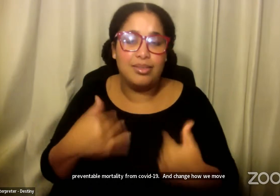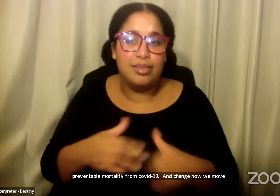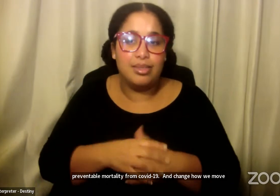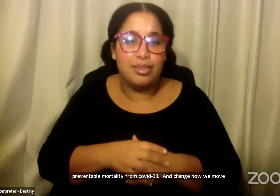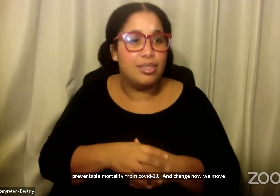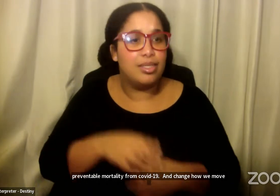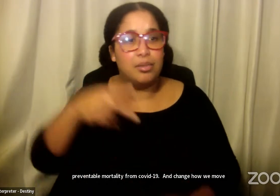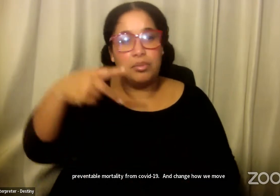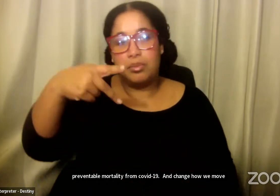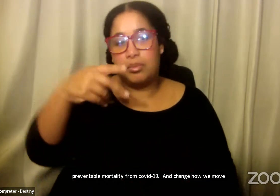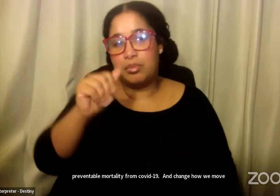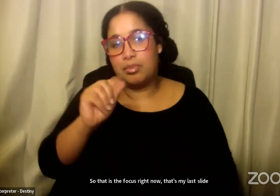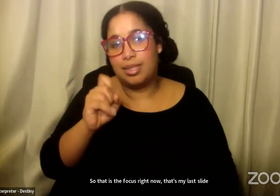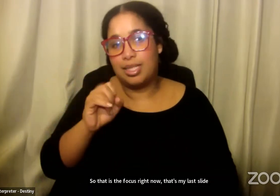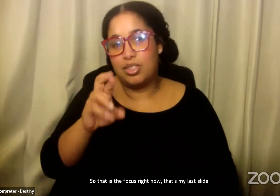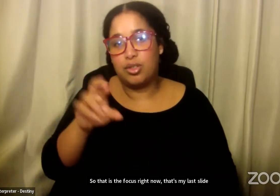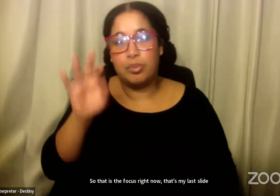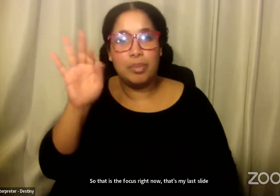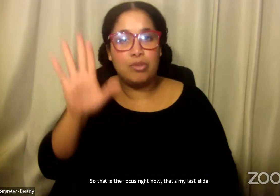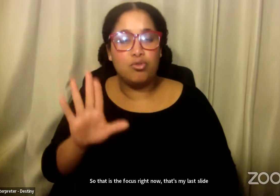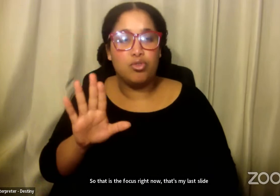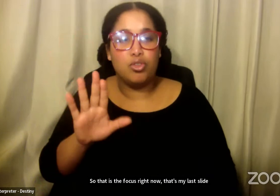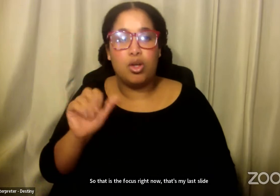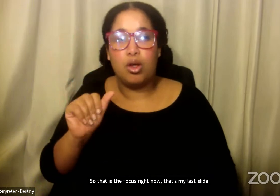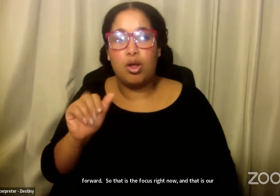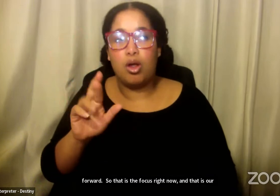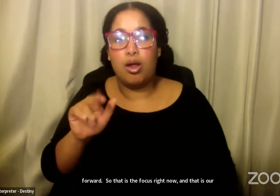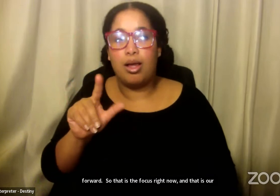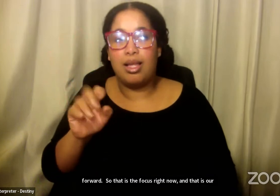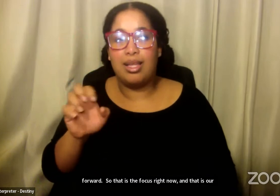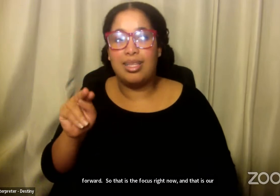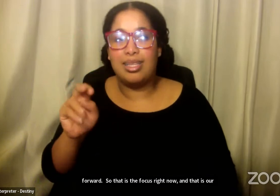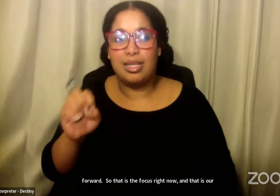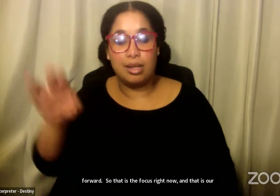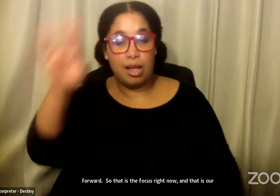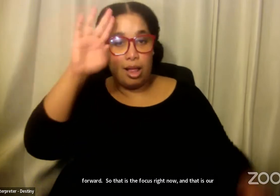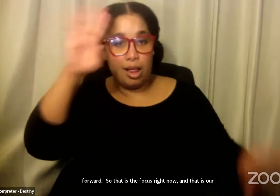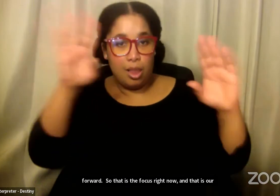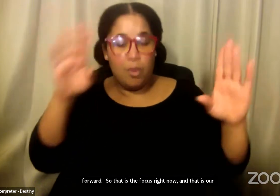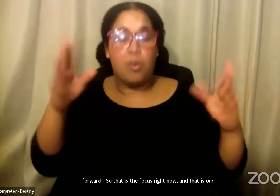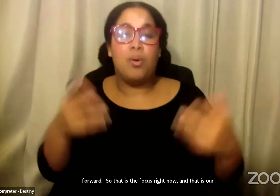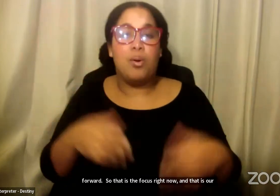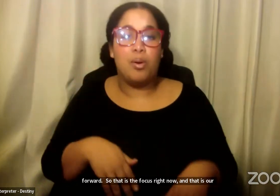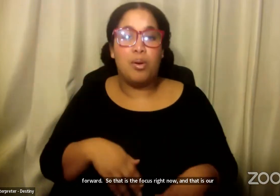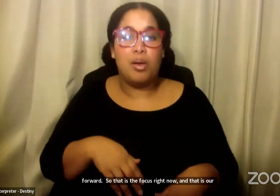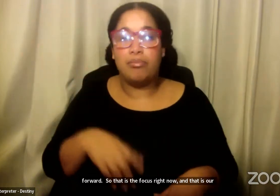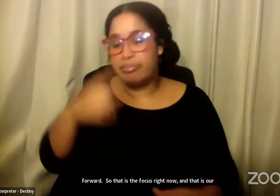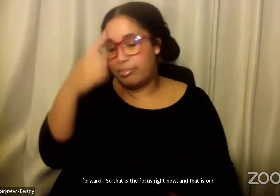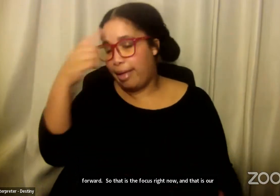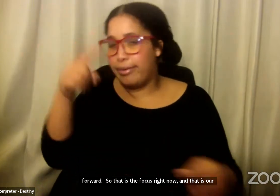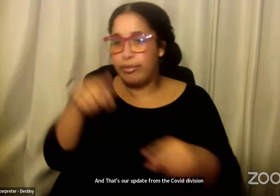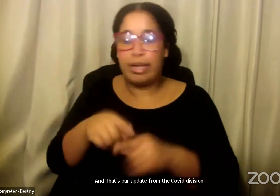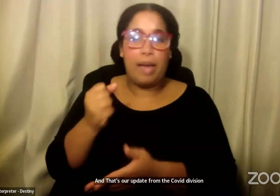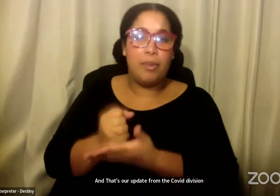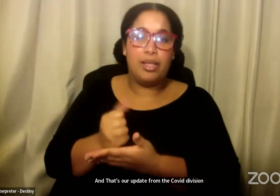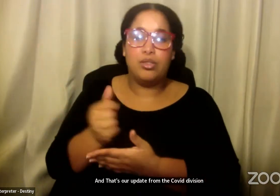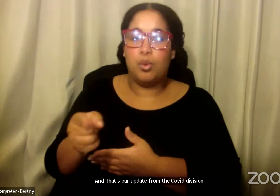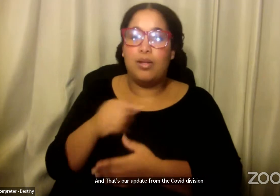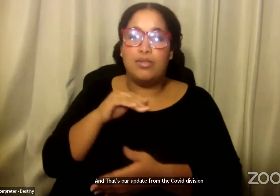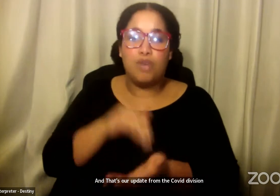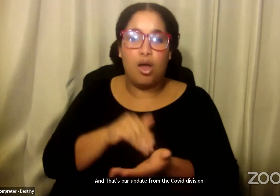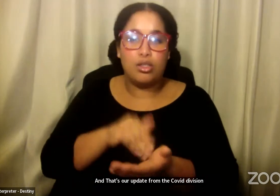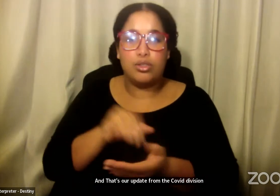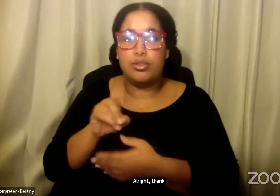Pastor Arlene. Yes, thank you. Yeah. Hello, everyone. Amen to what Dr. Donna is saying.